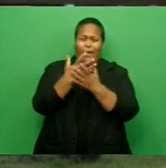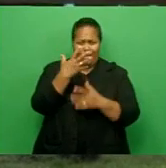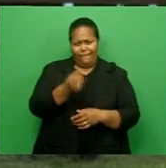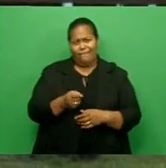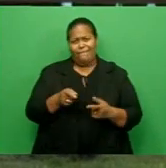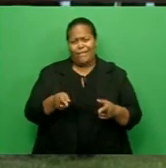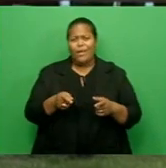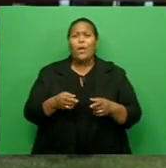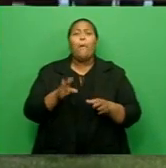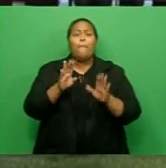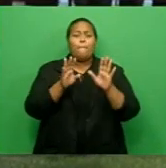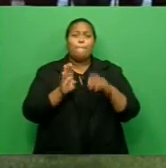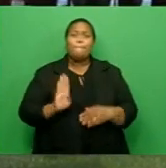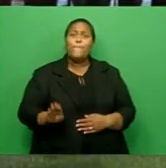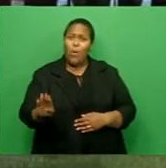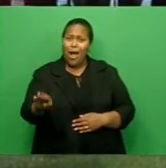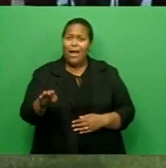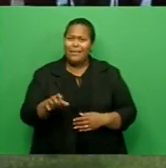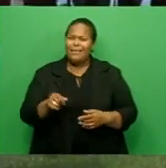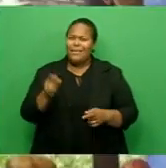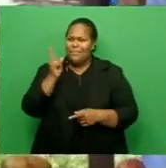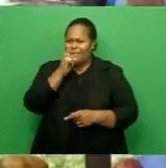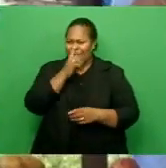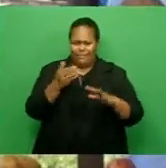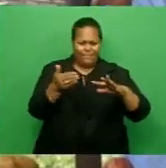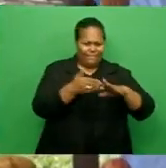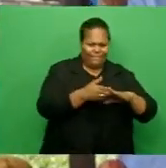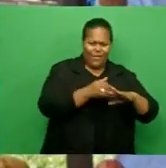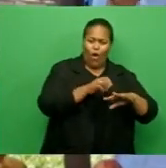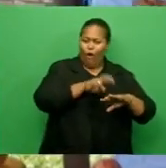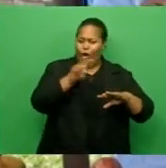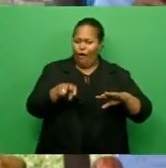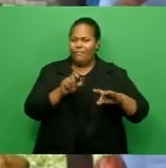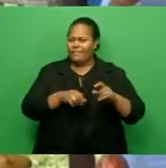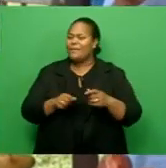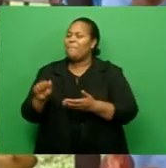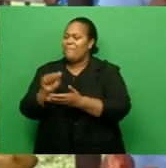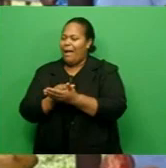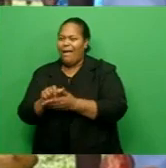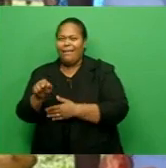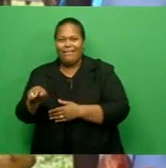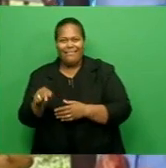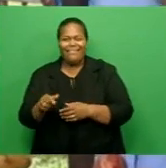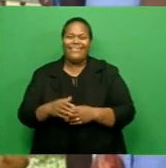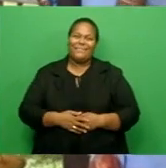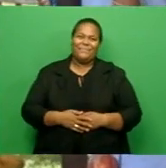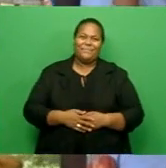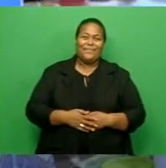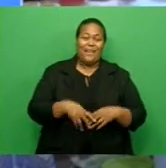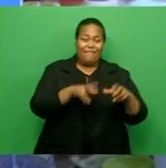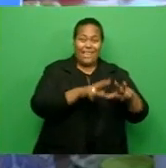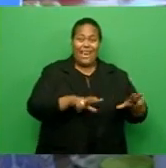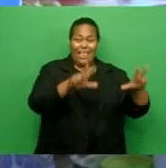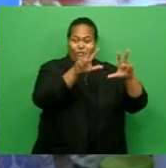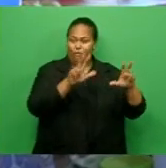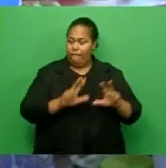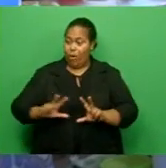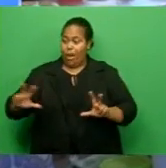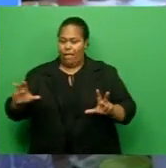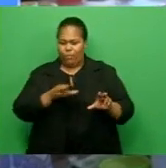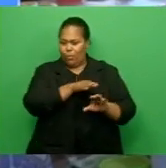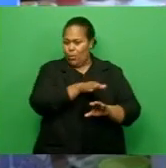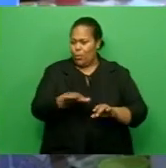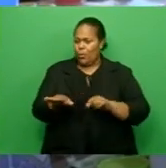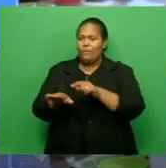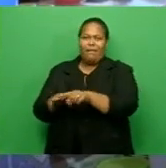people of Boa and ferry passengers who travel between Vanuatu and Vitilevu. After the relocation of vendors to the new